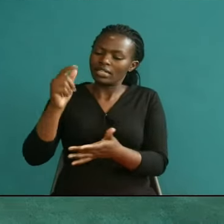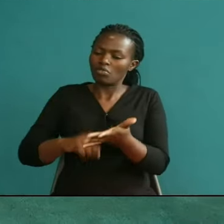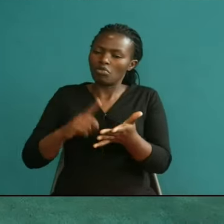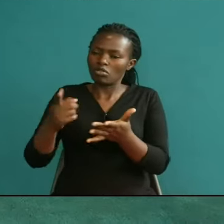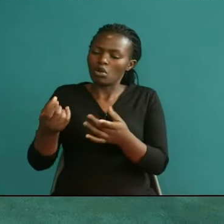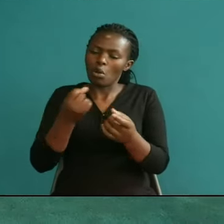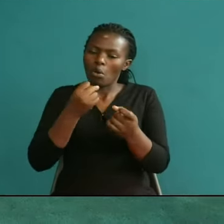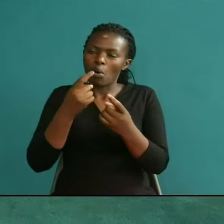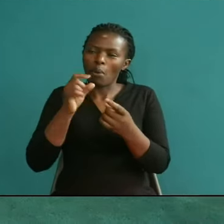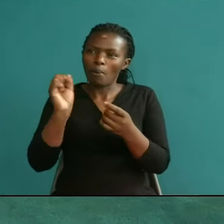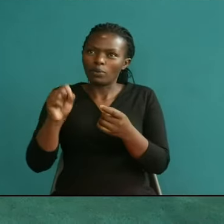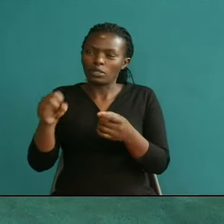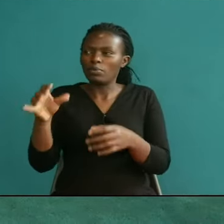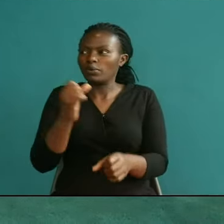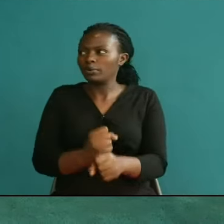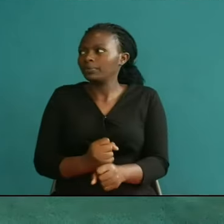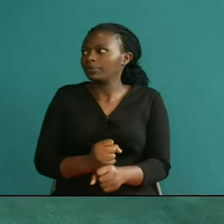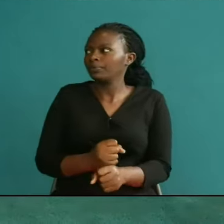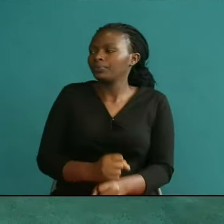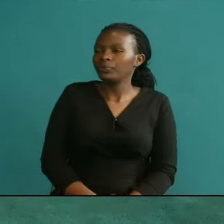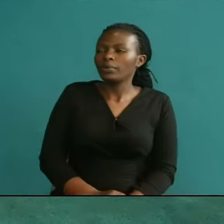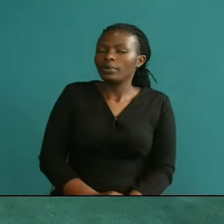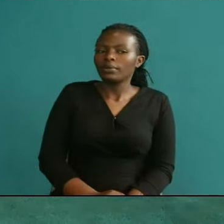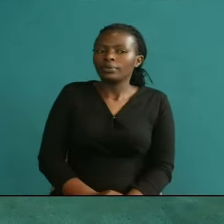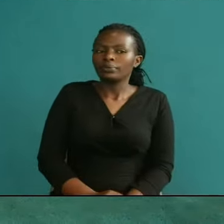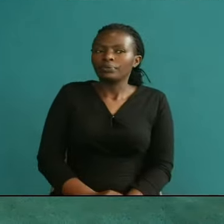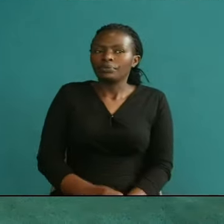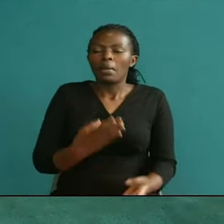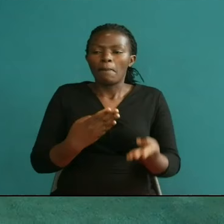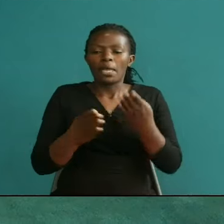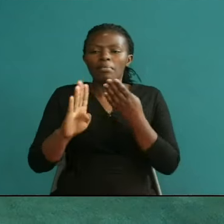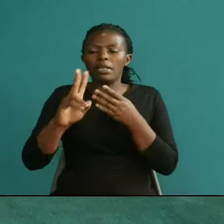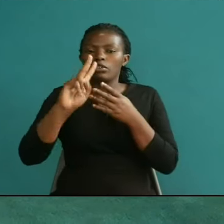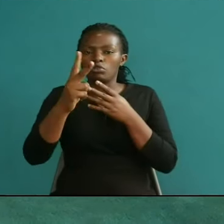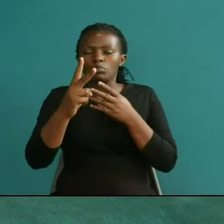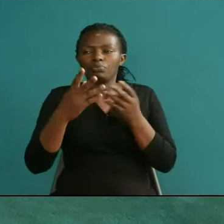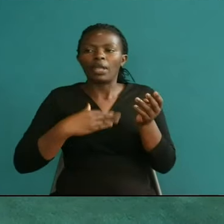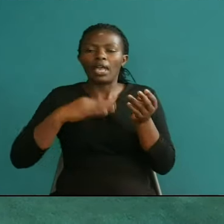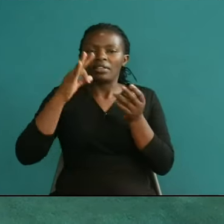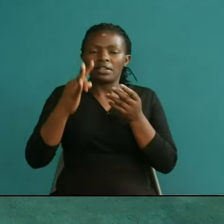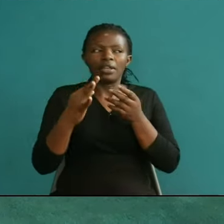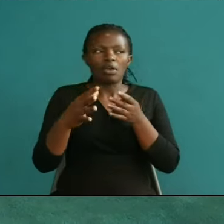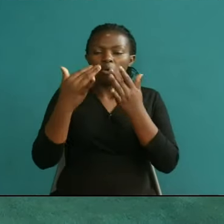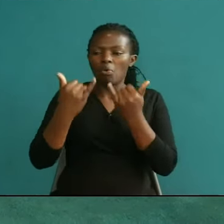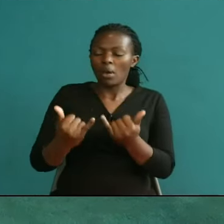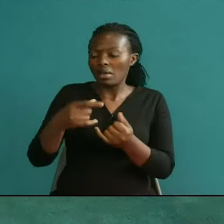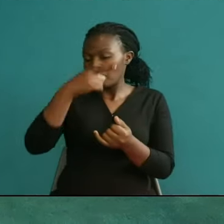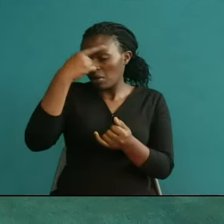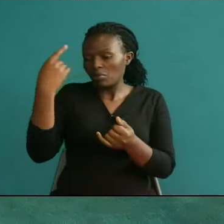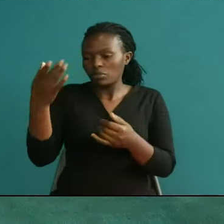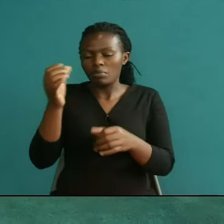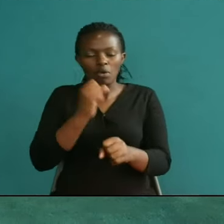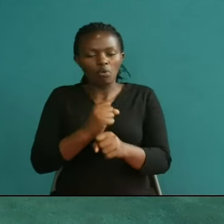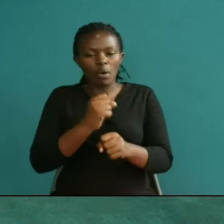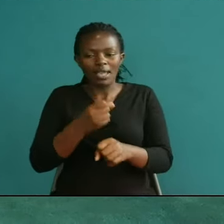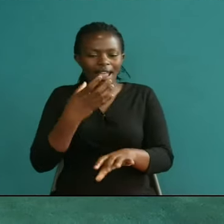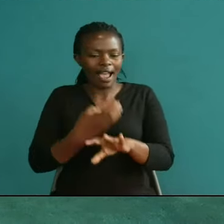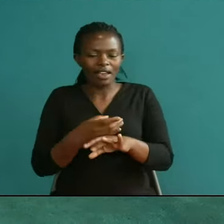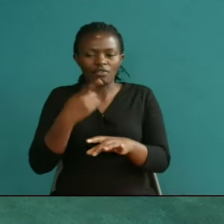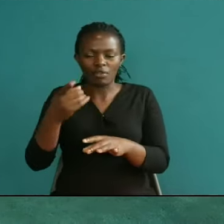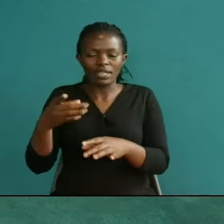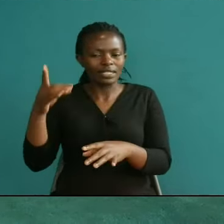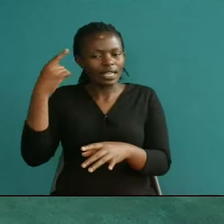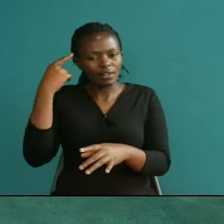think? Maybe a 2-3, because you've been working for this dream for a very long